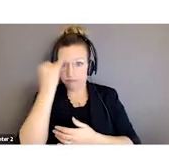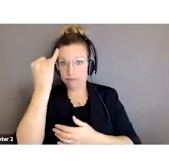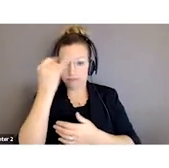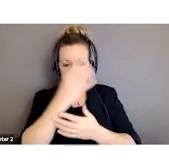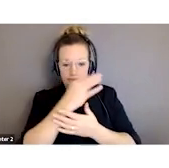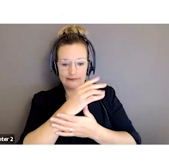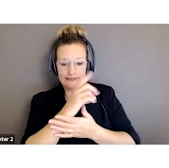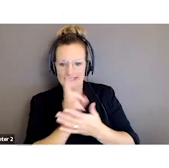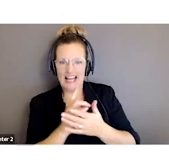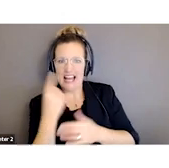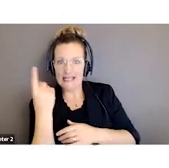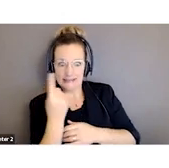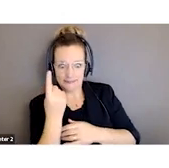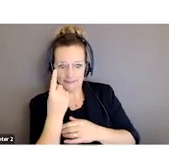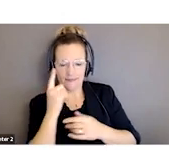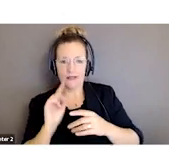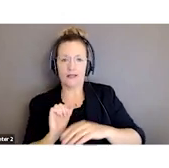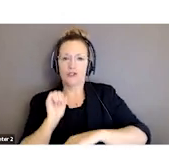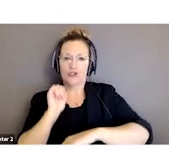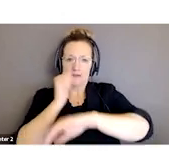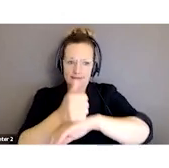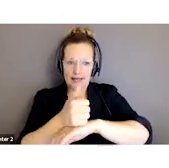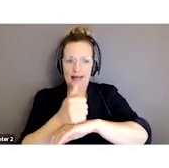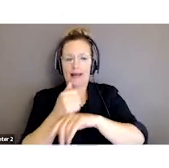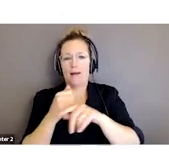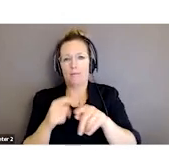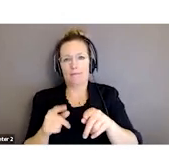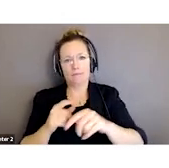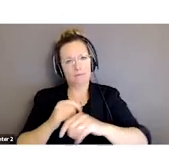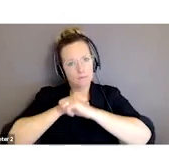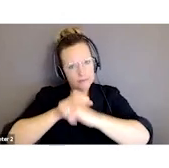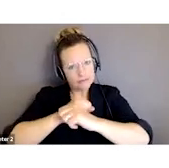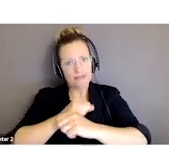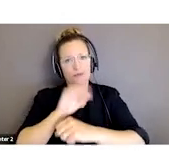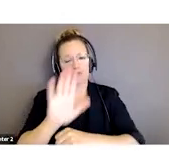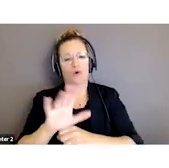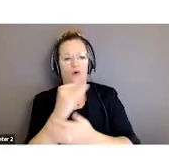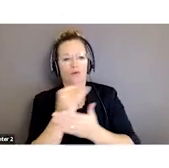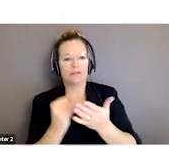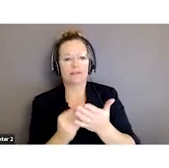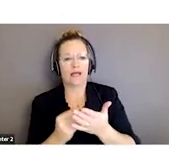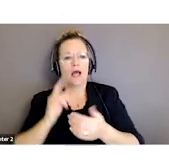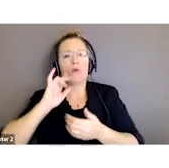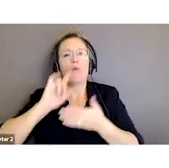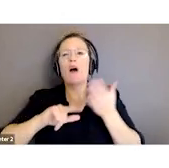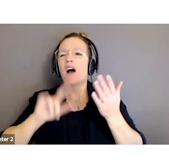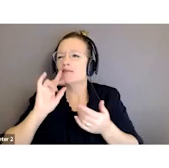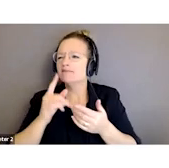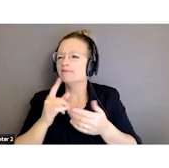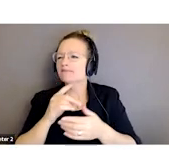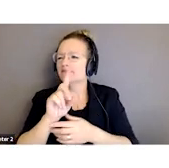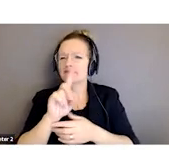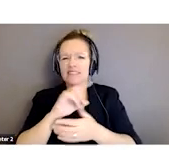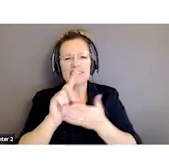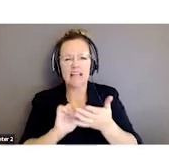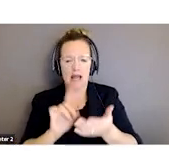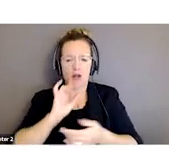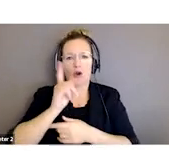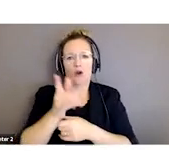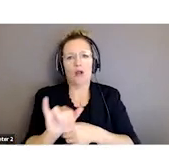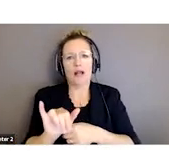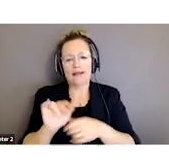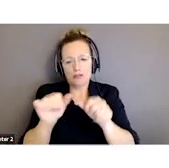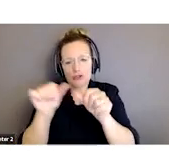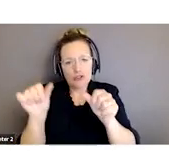circle, as you have here. An industrial design protects the appearance of a product. So it can be shape,